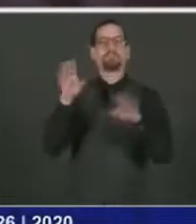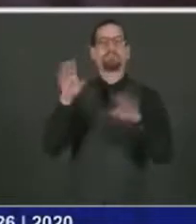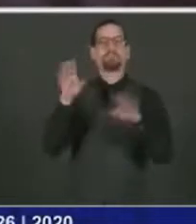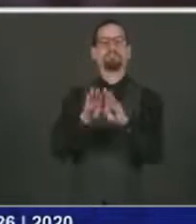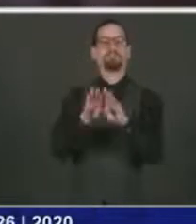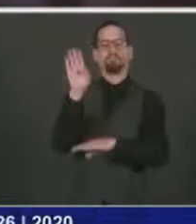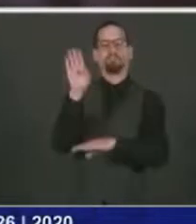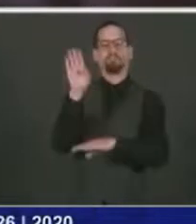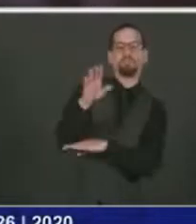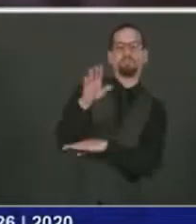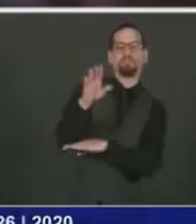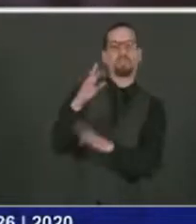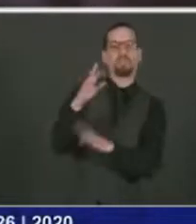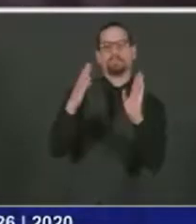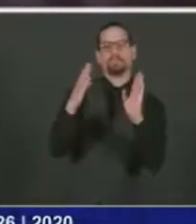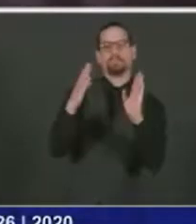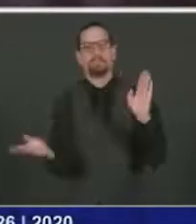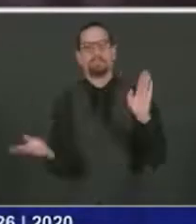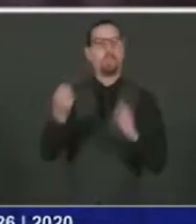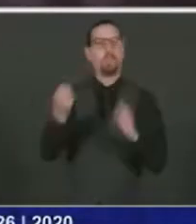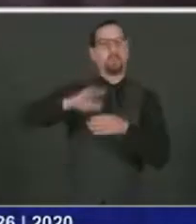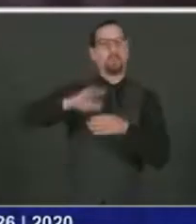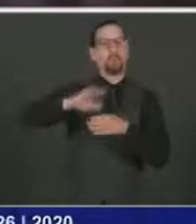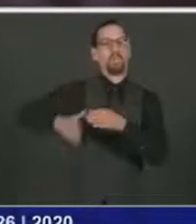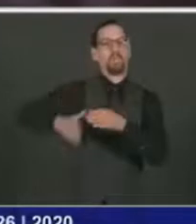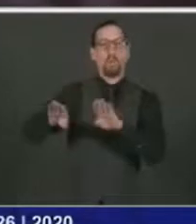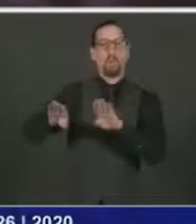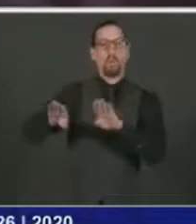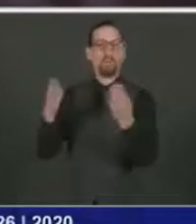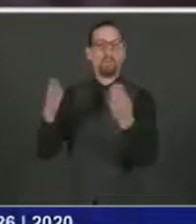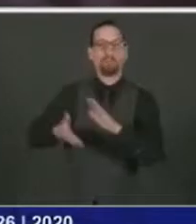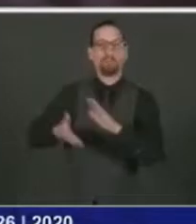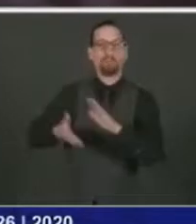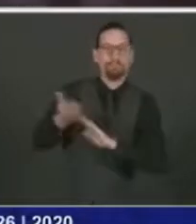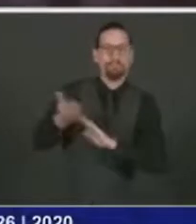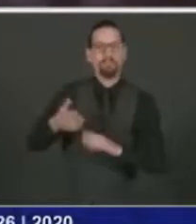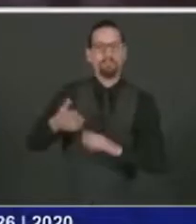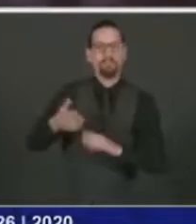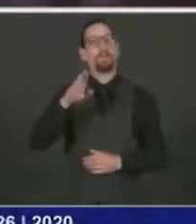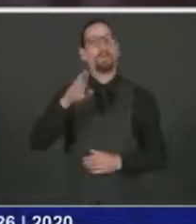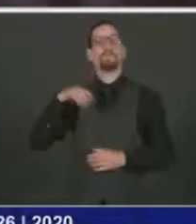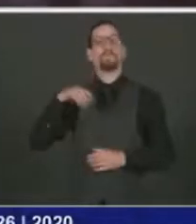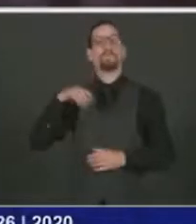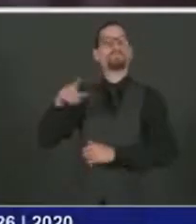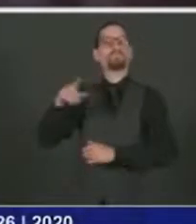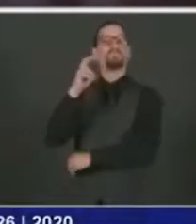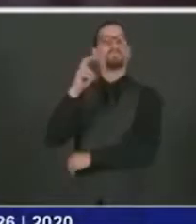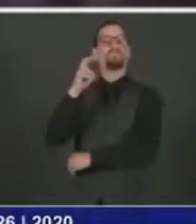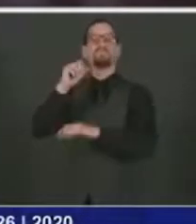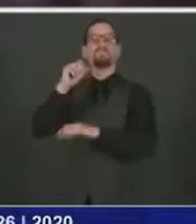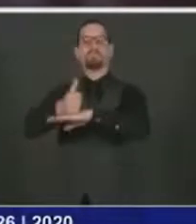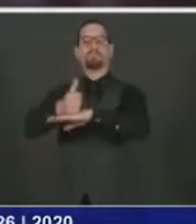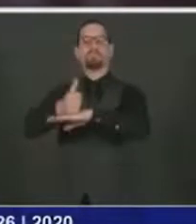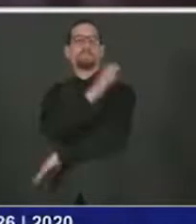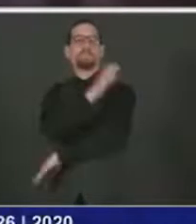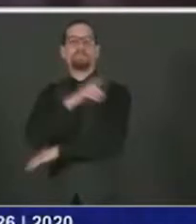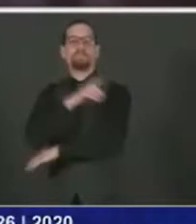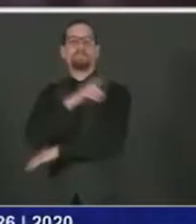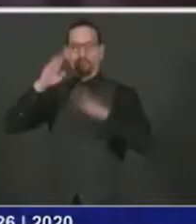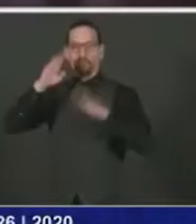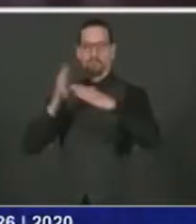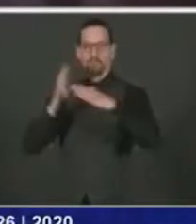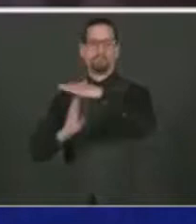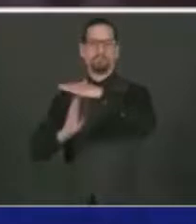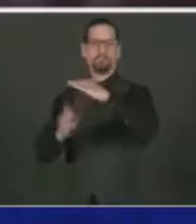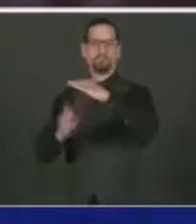clinics. We are going to work directly in partnership with school districts. Also, I want to make